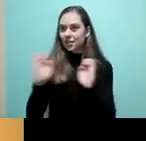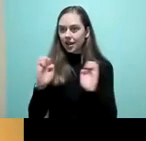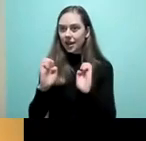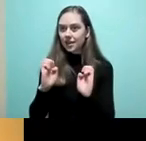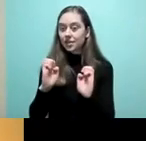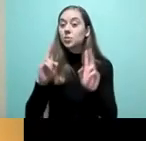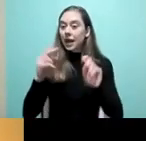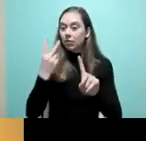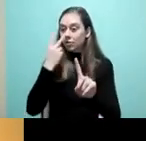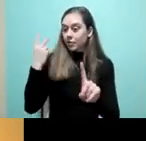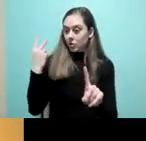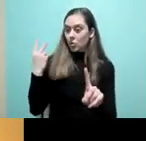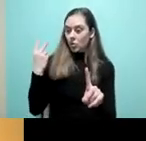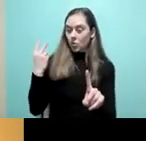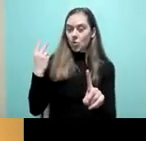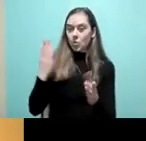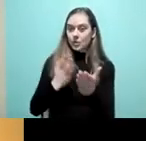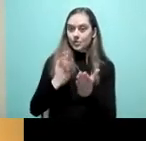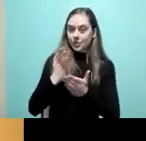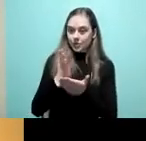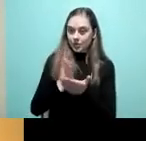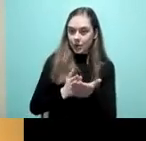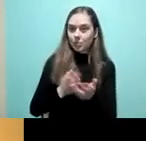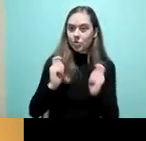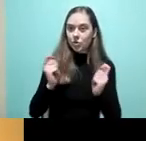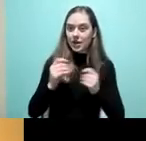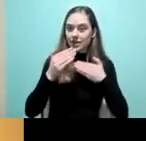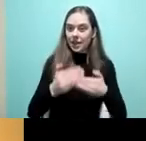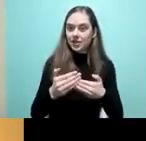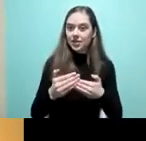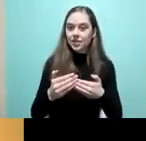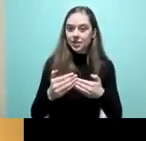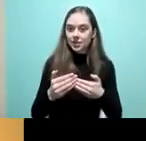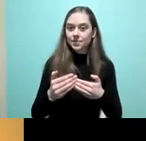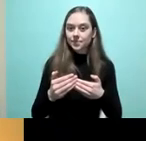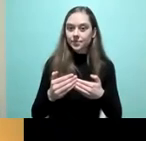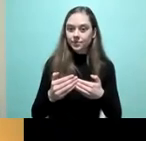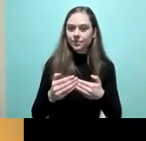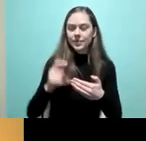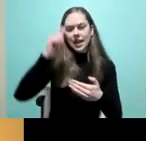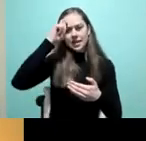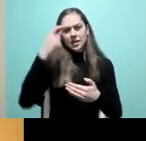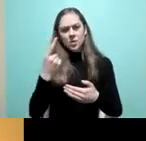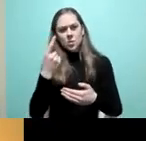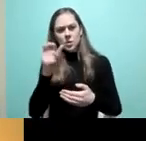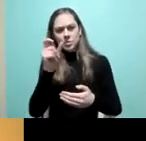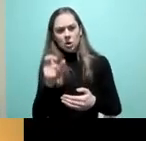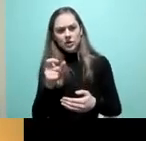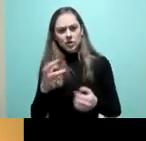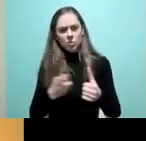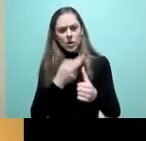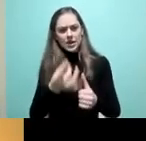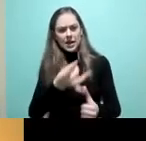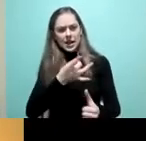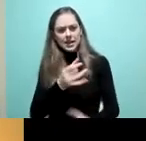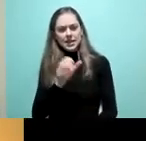that we shared online. I think someone asked a question tonight to Anna, will these sessions be stored for the future? And I think Anna